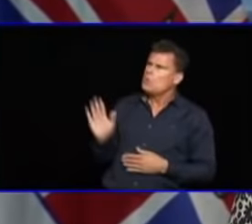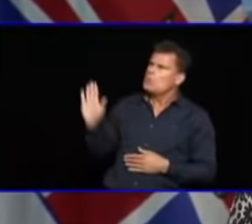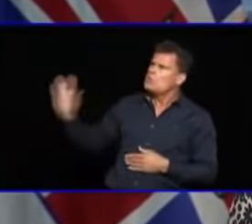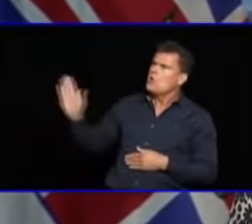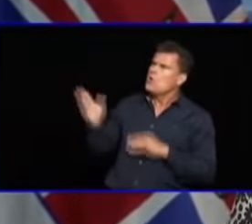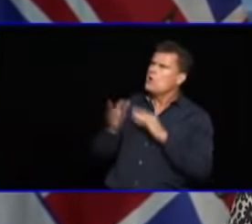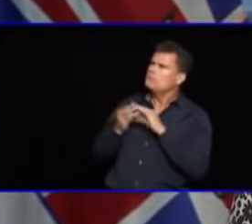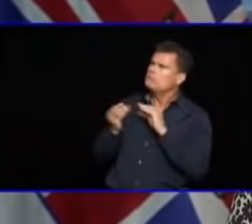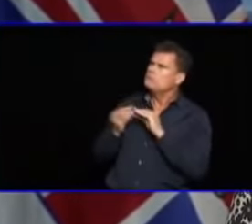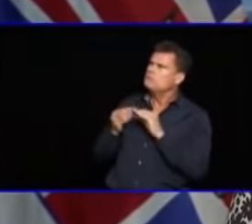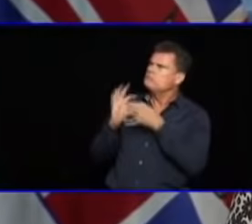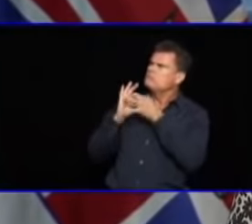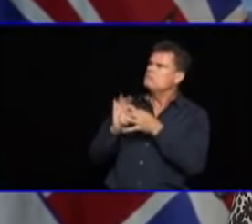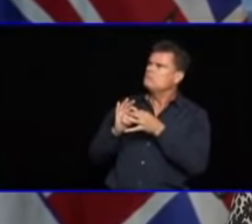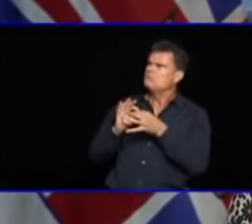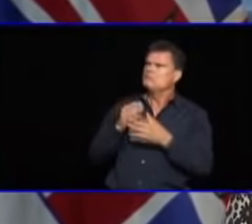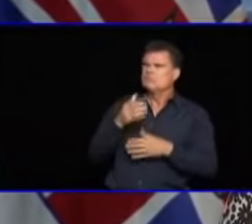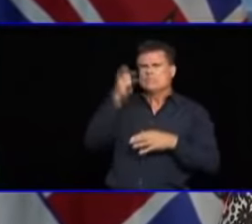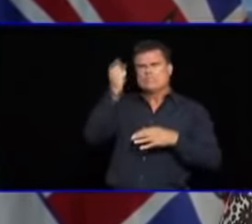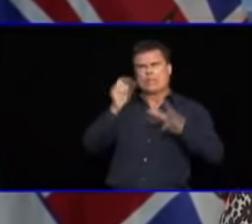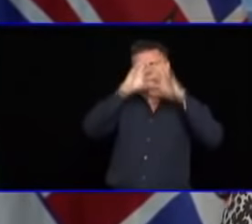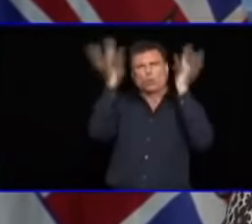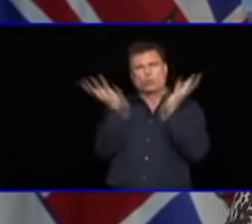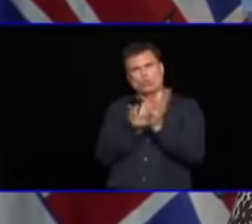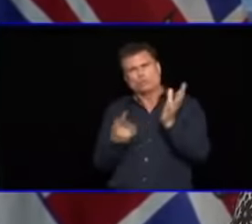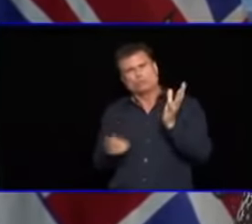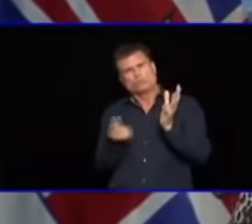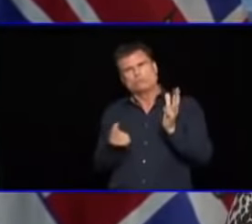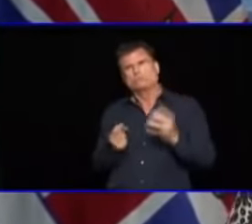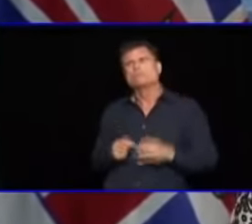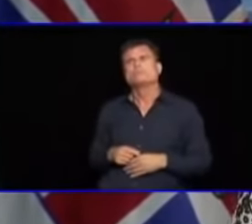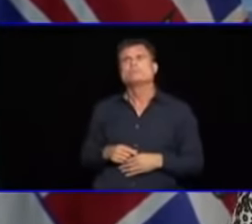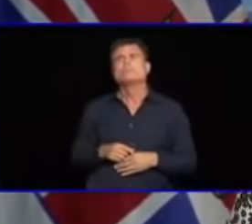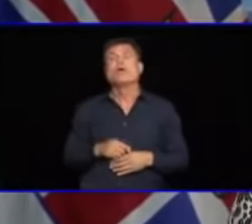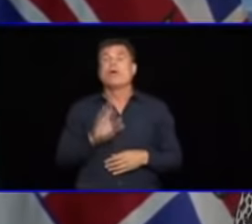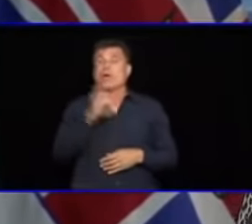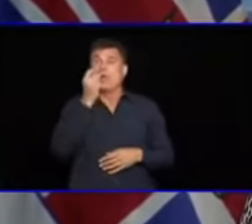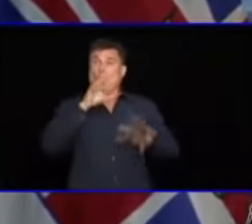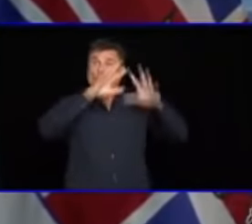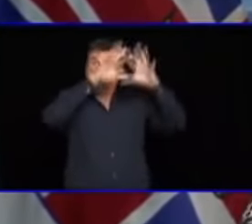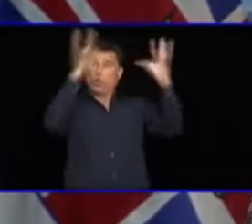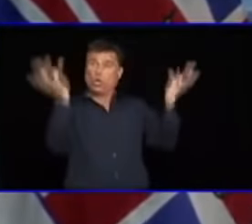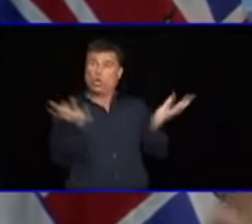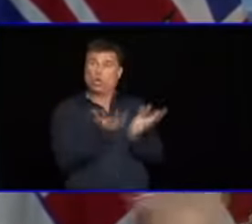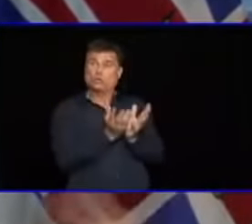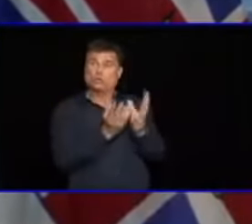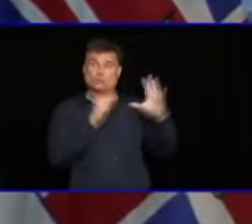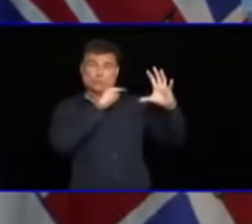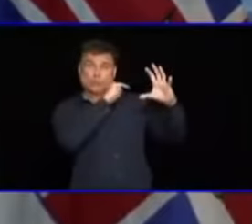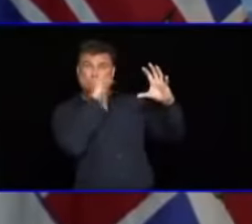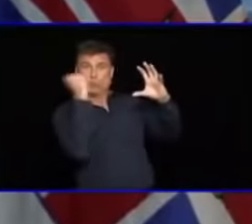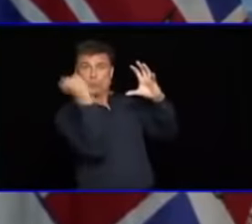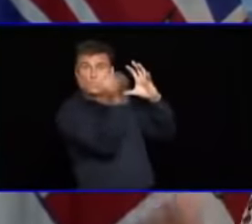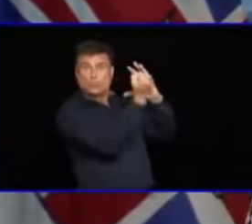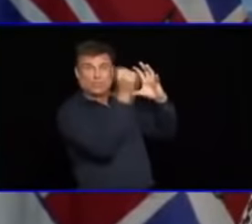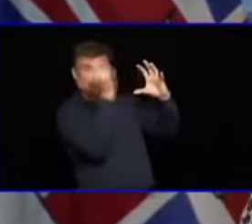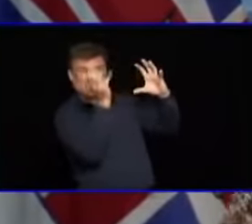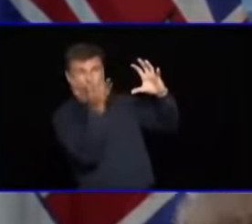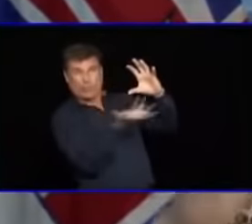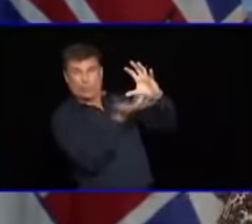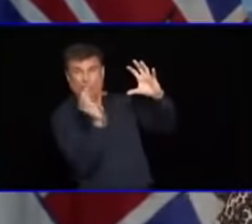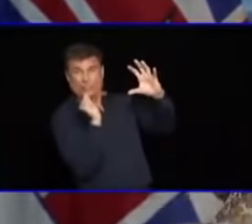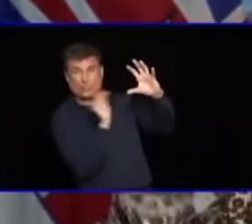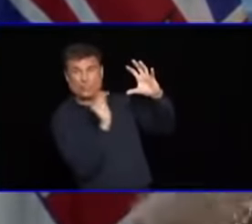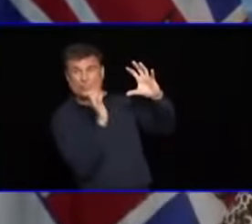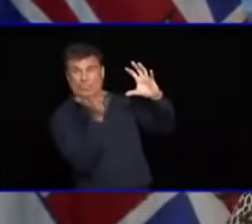the flu together, as you've been mentioning? Yeah, so, what happens in the Southern Hemisphere does not always reflect what happens here,